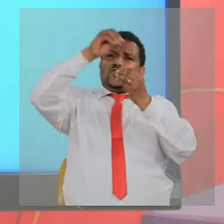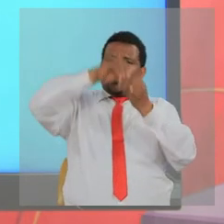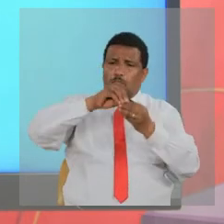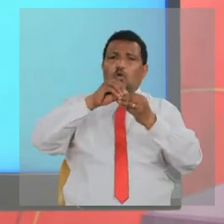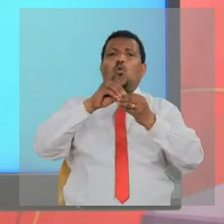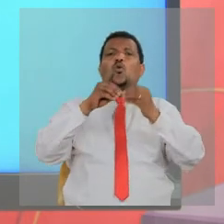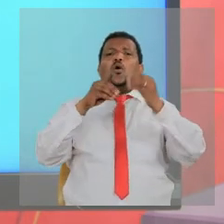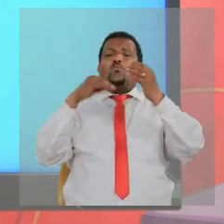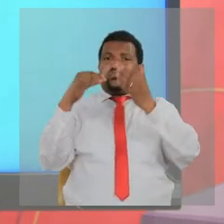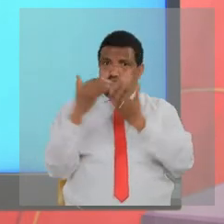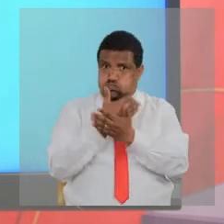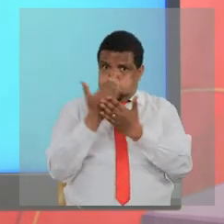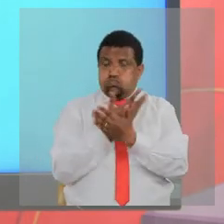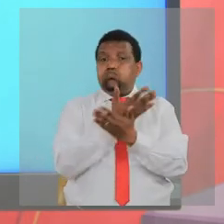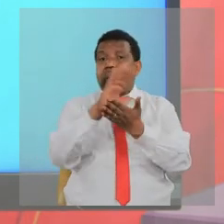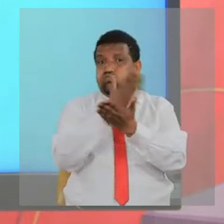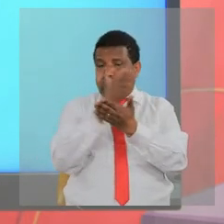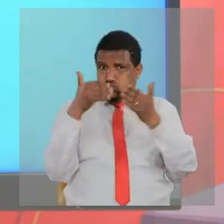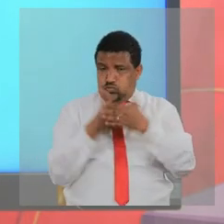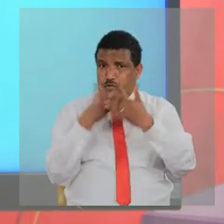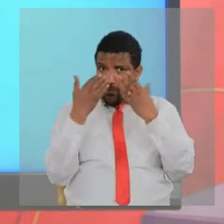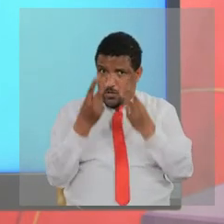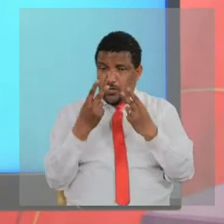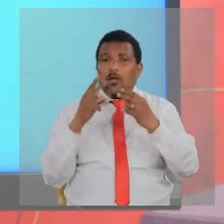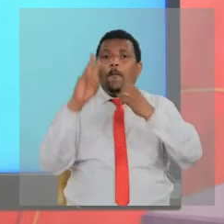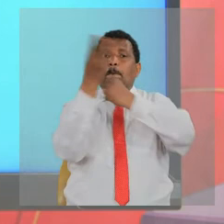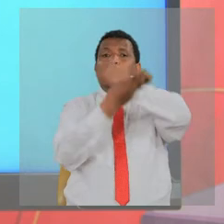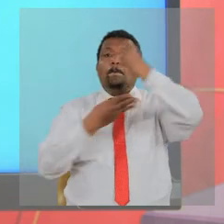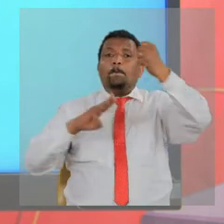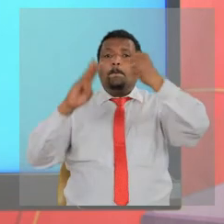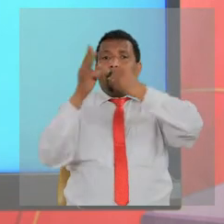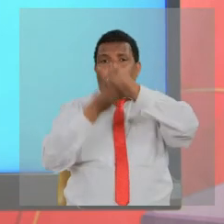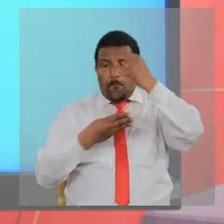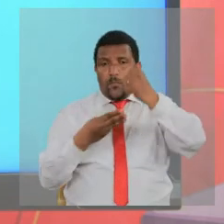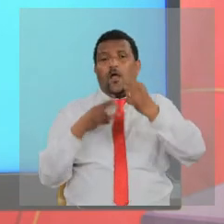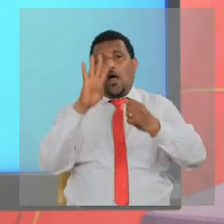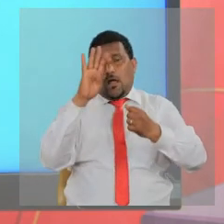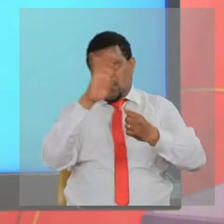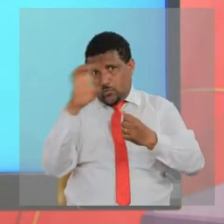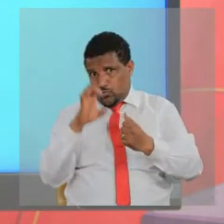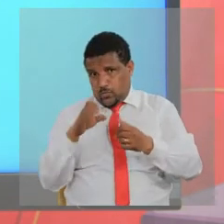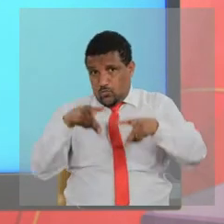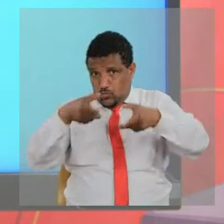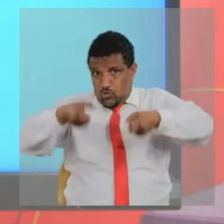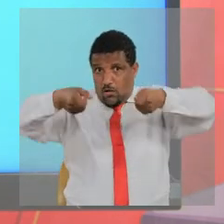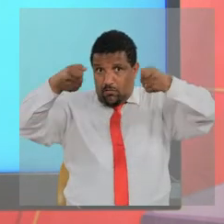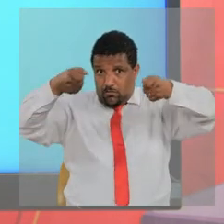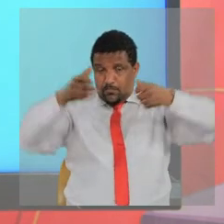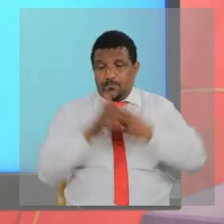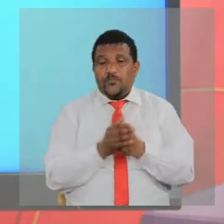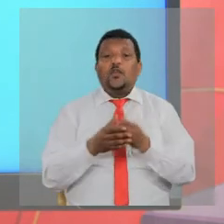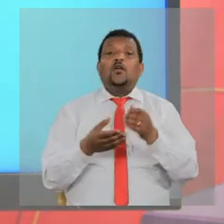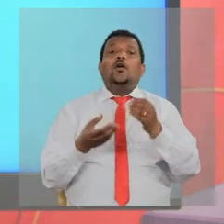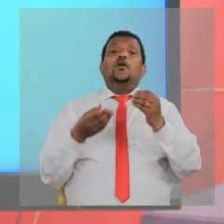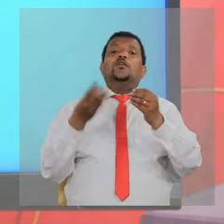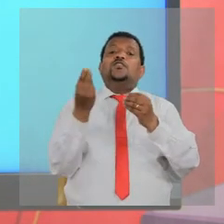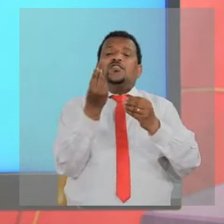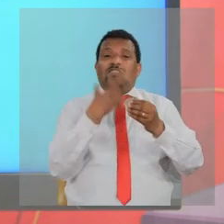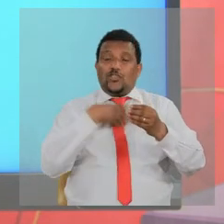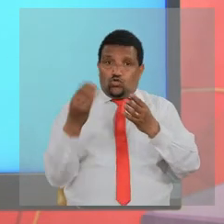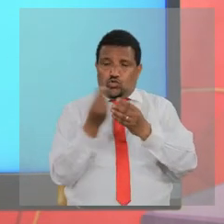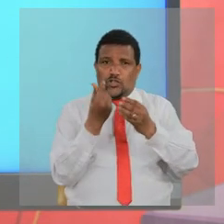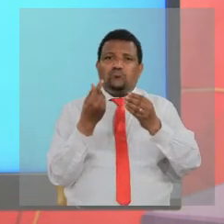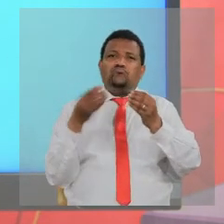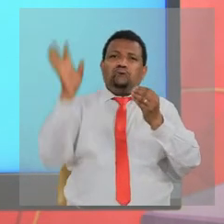of a commodity. That means the price of a quintal of wheat is birr 400 plus the value added by the flour mill factory on